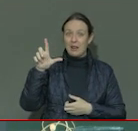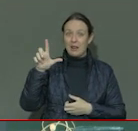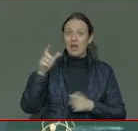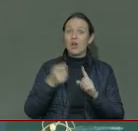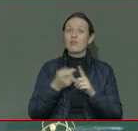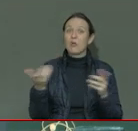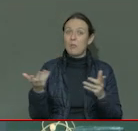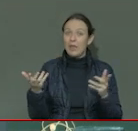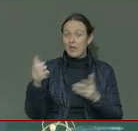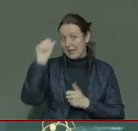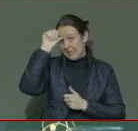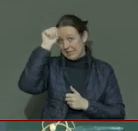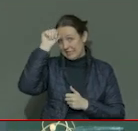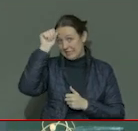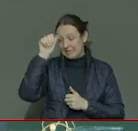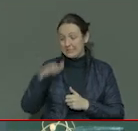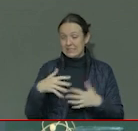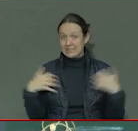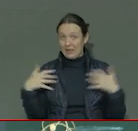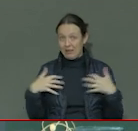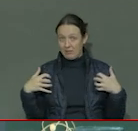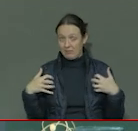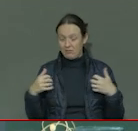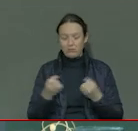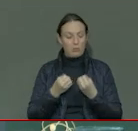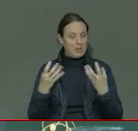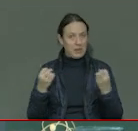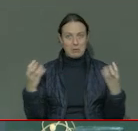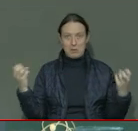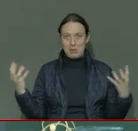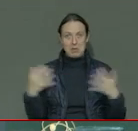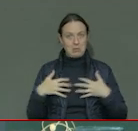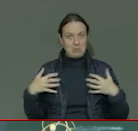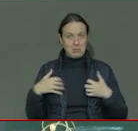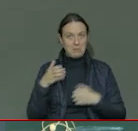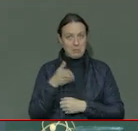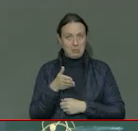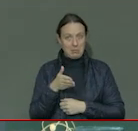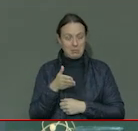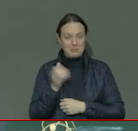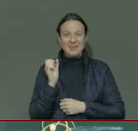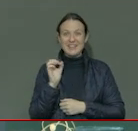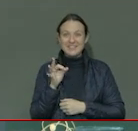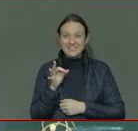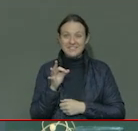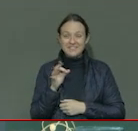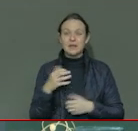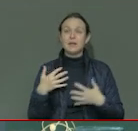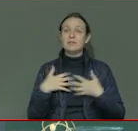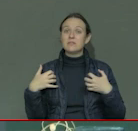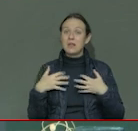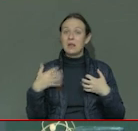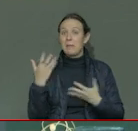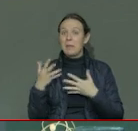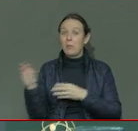is a place in India, right? So you find many Bengal tigers there. But if I have to take a Bengal tiger